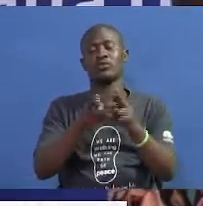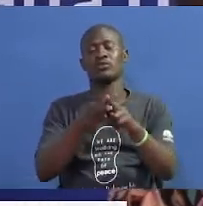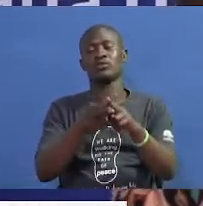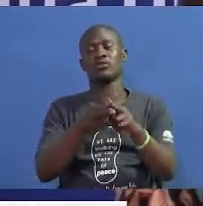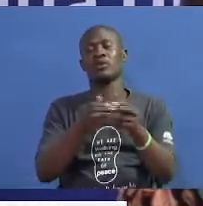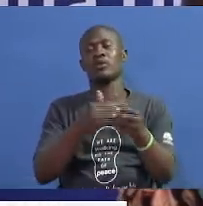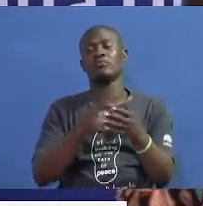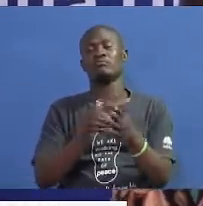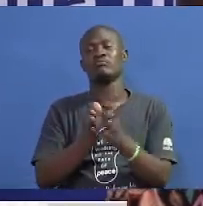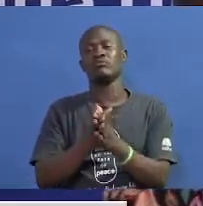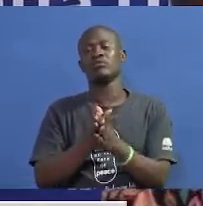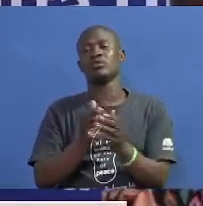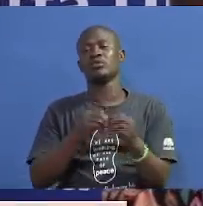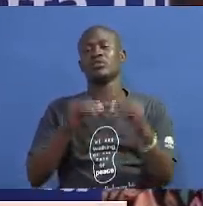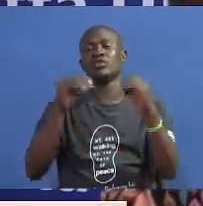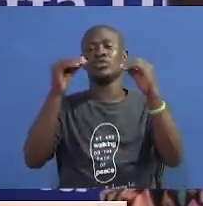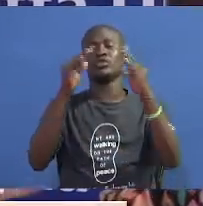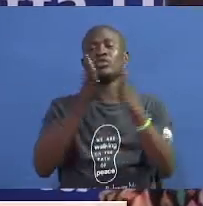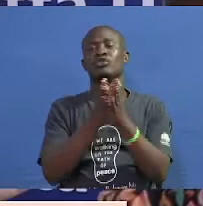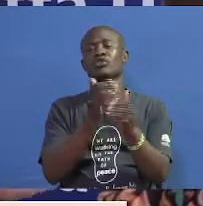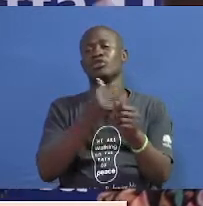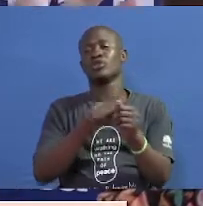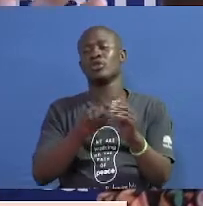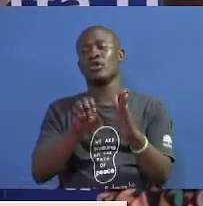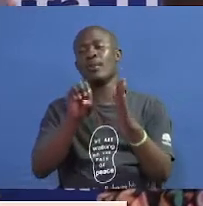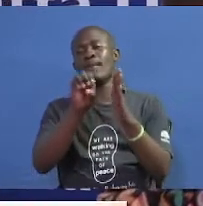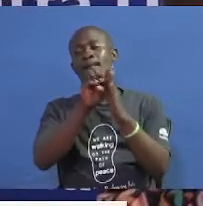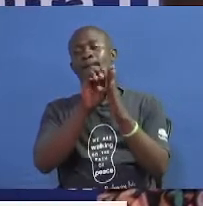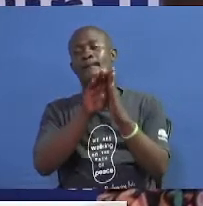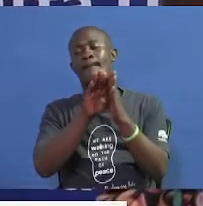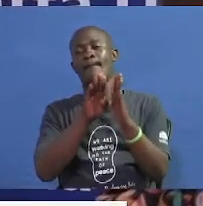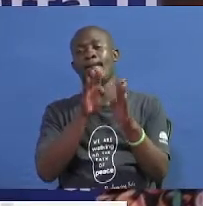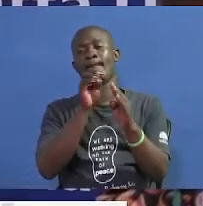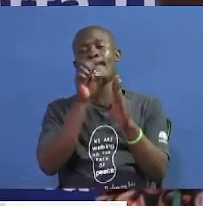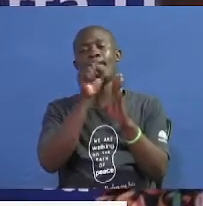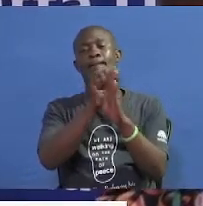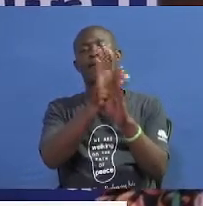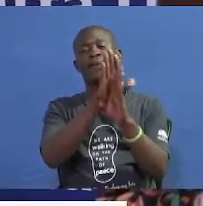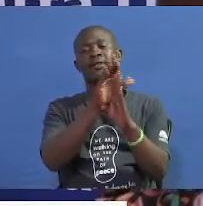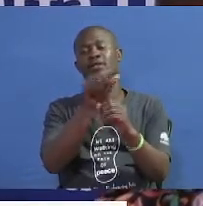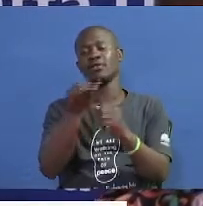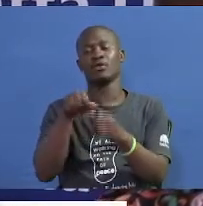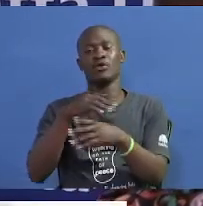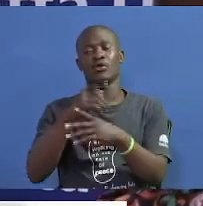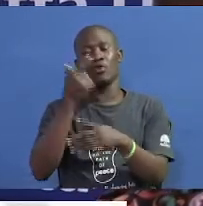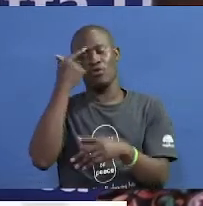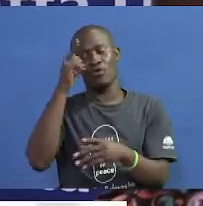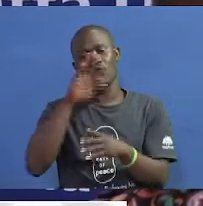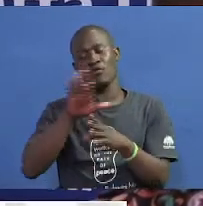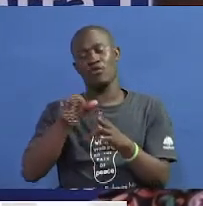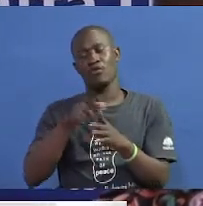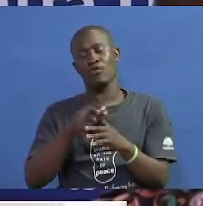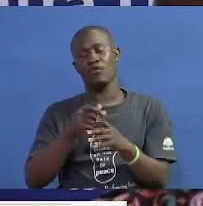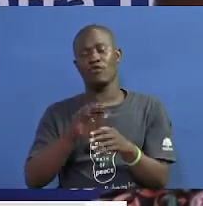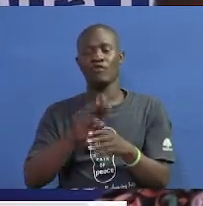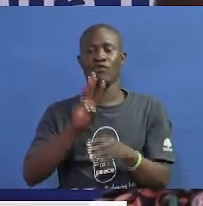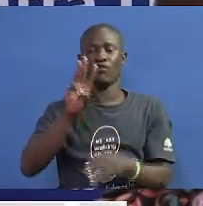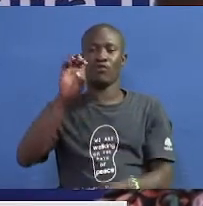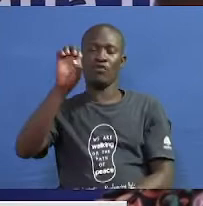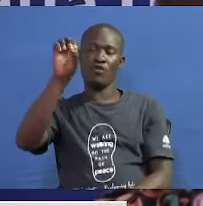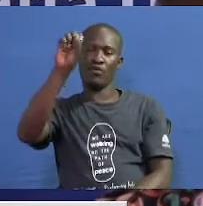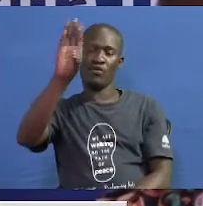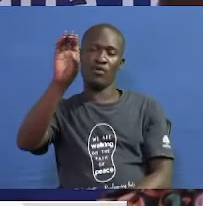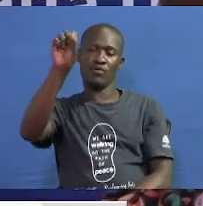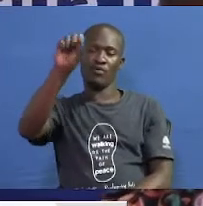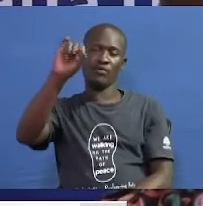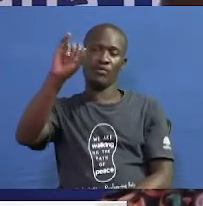have a longitudinal teaching and mentorship. And so we've tried to put that all in one place for our website,